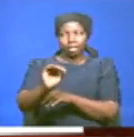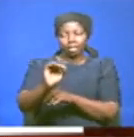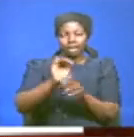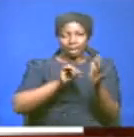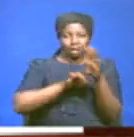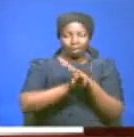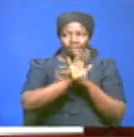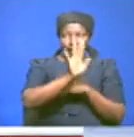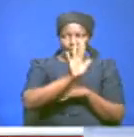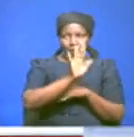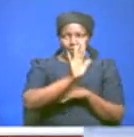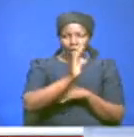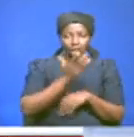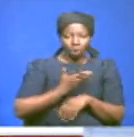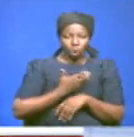through her own mouth